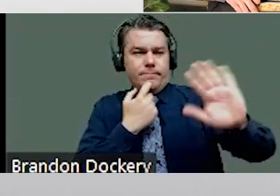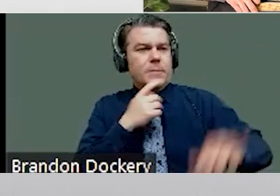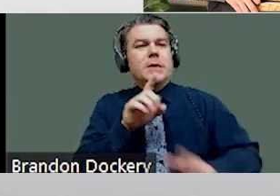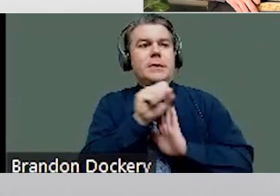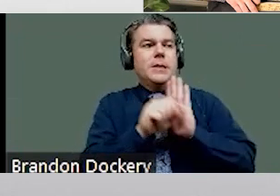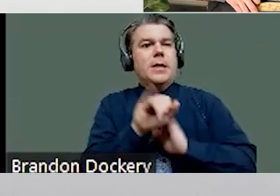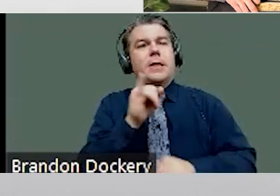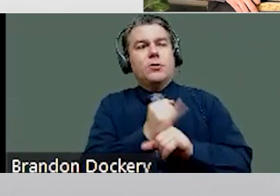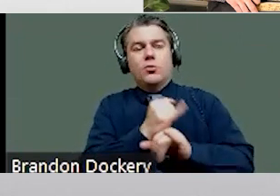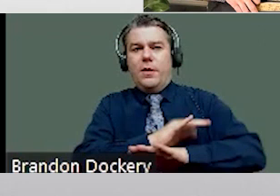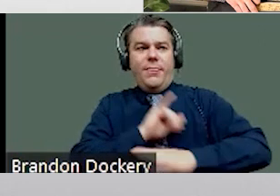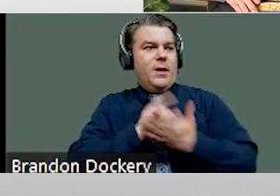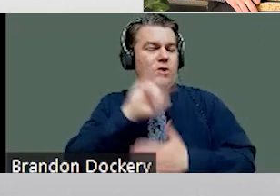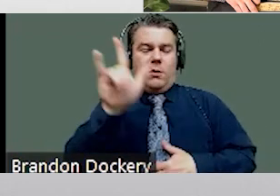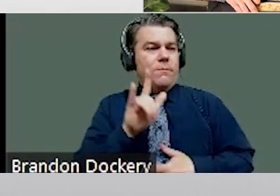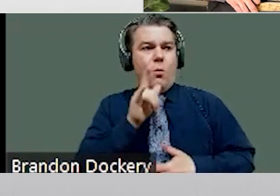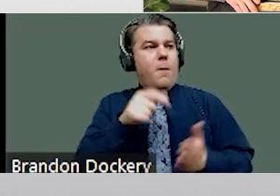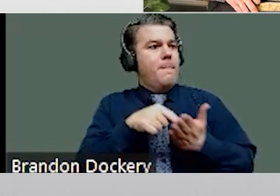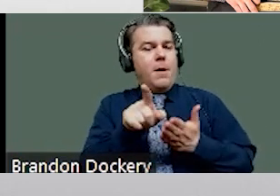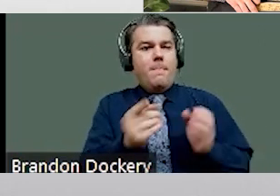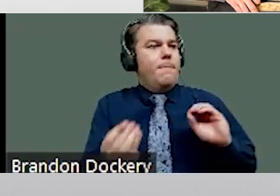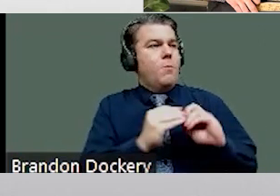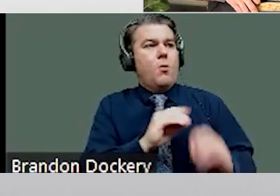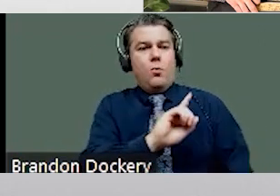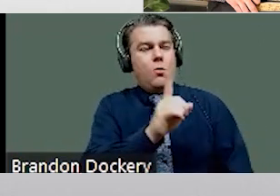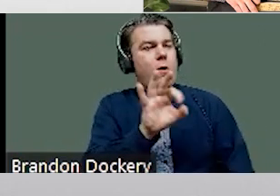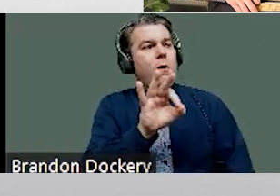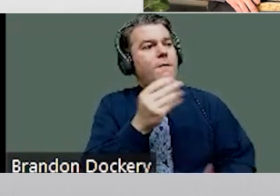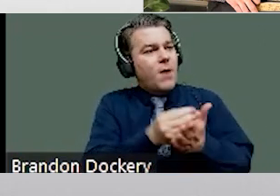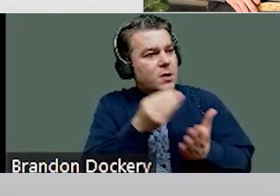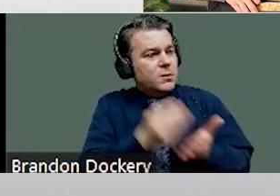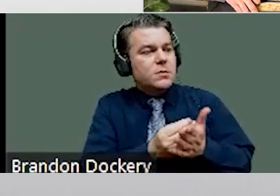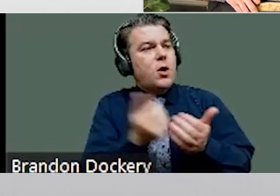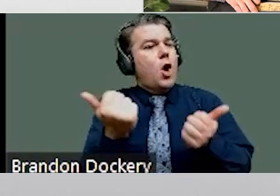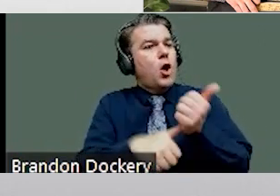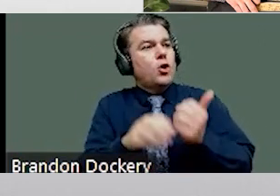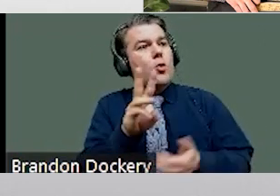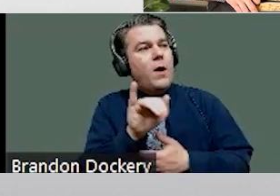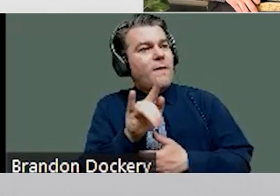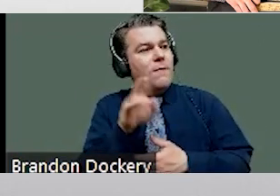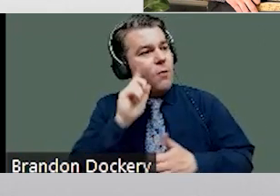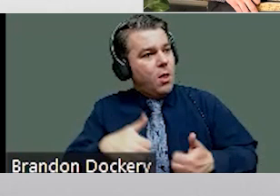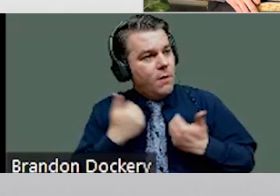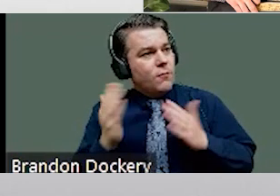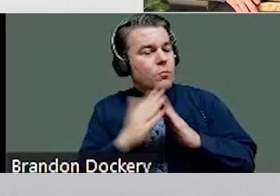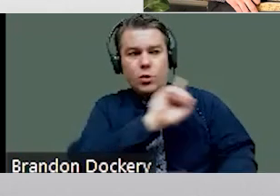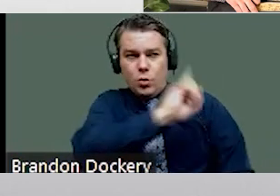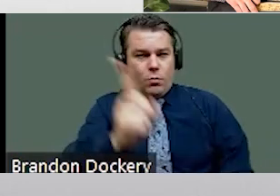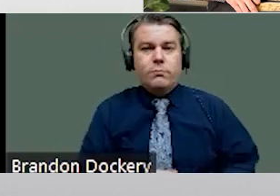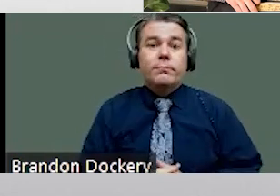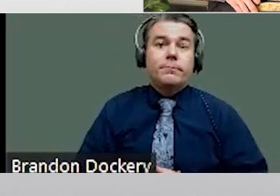the state institution. That's all. We're not going to give you the funds under a waiver to live in the